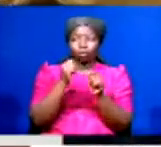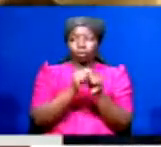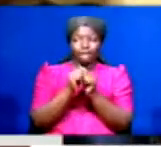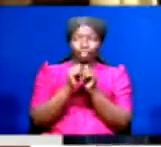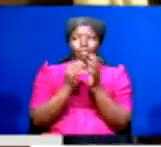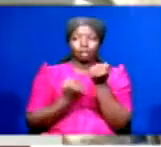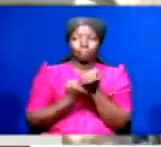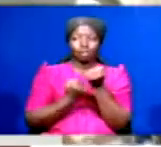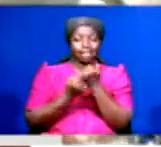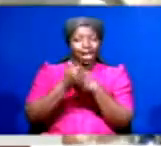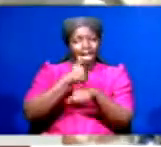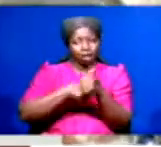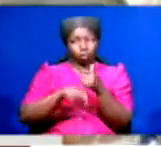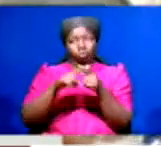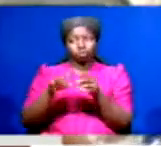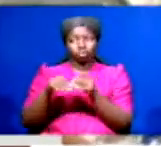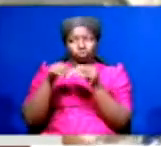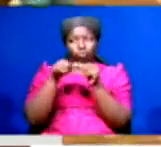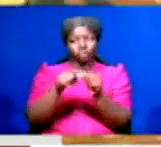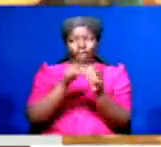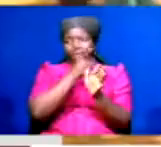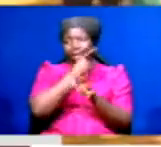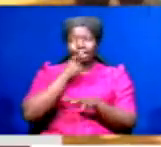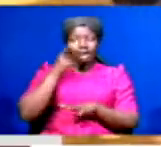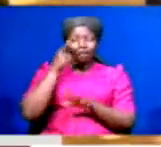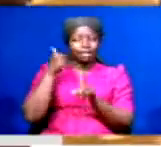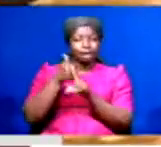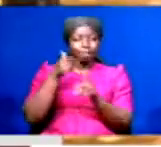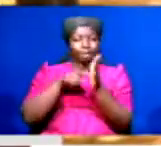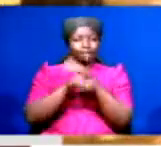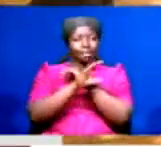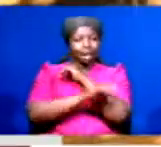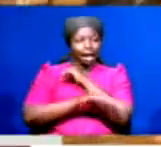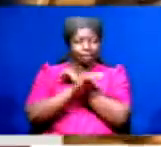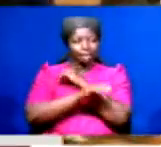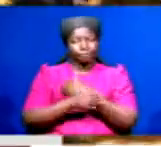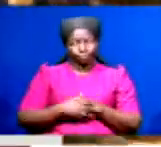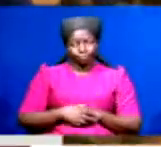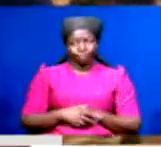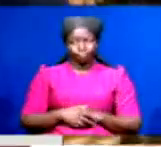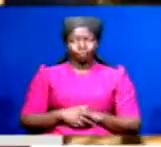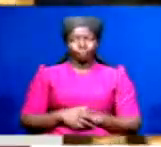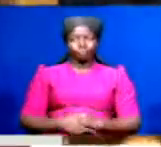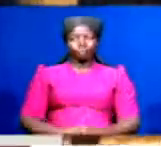complementing efforts to mitigate the impact of drought in the country. For Lunchtime News, I'm Shakaina Maoga.